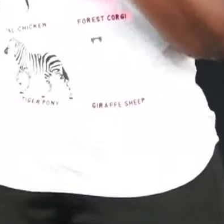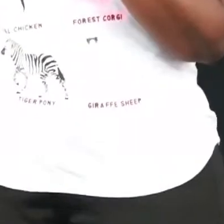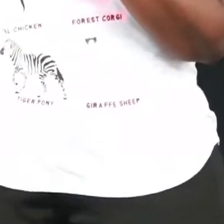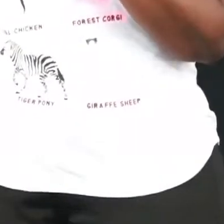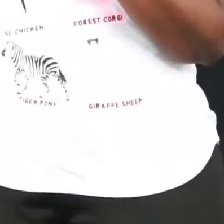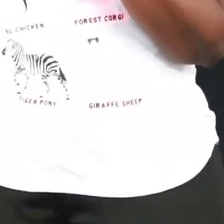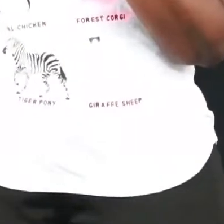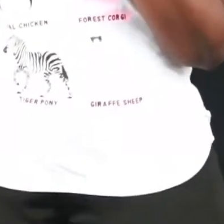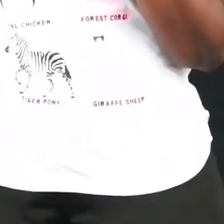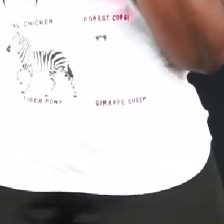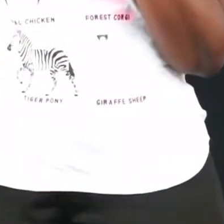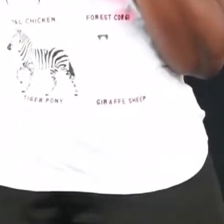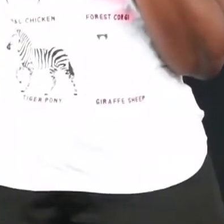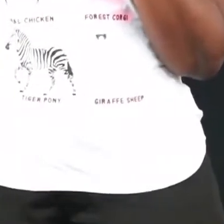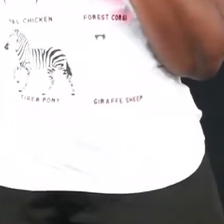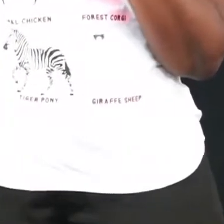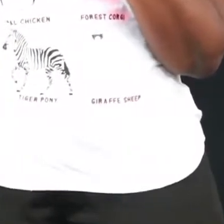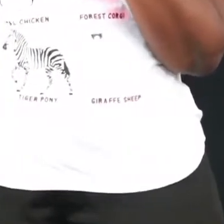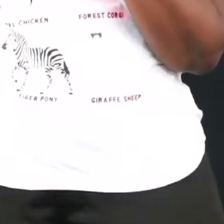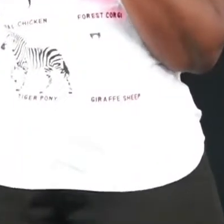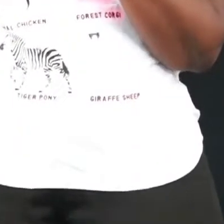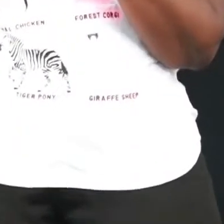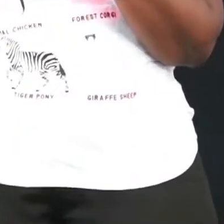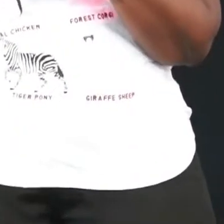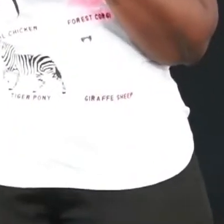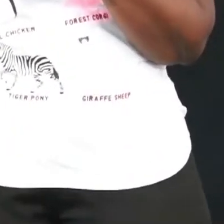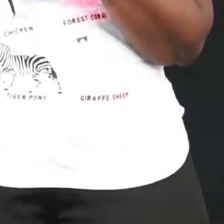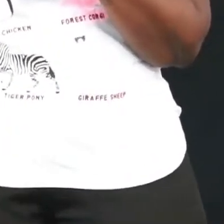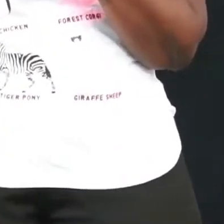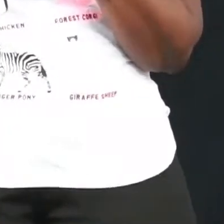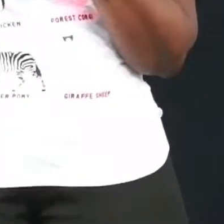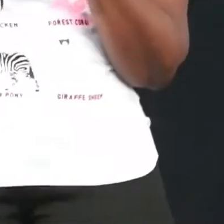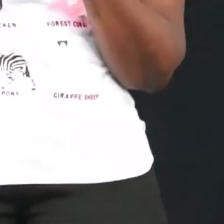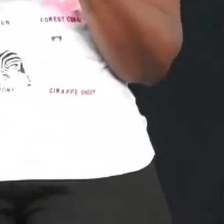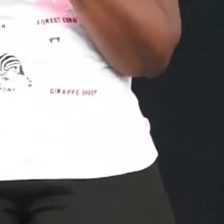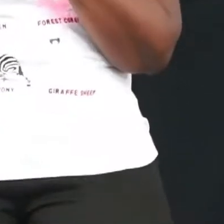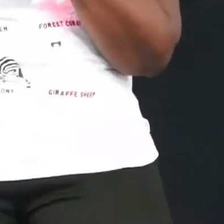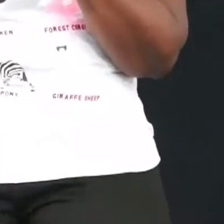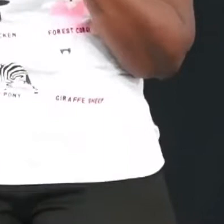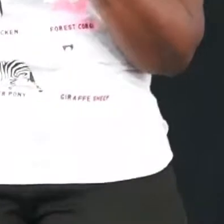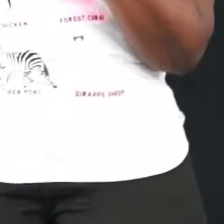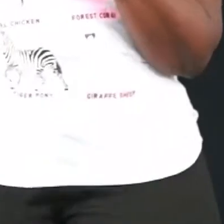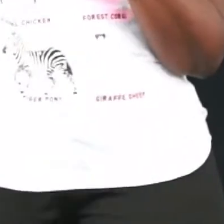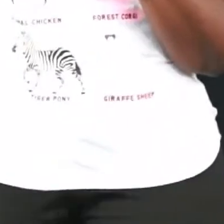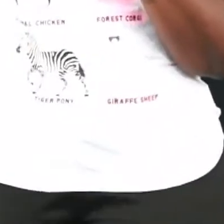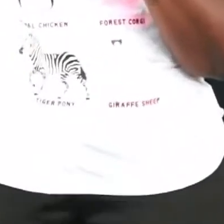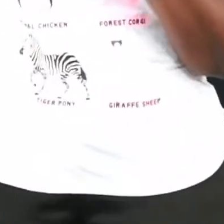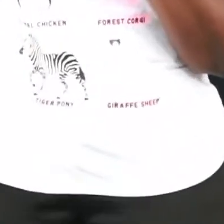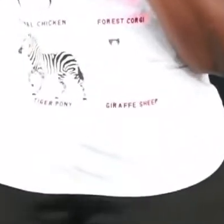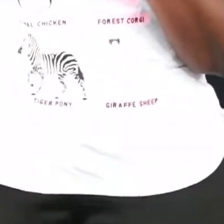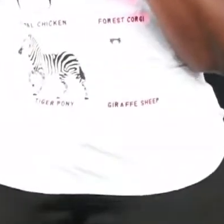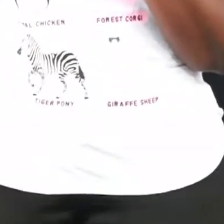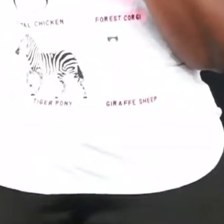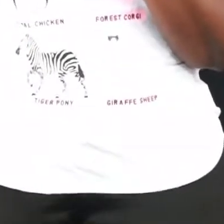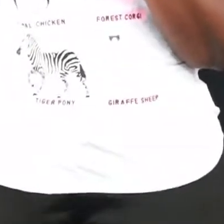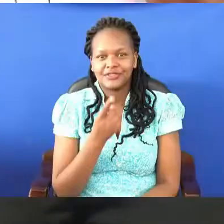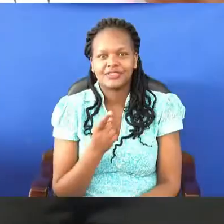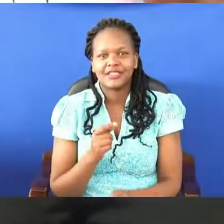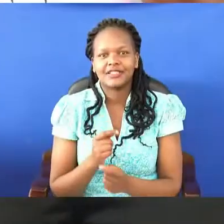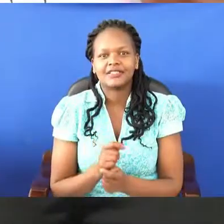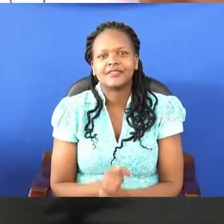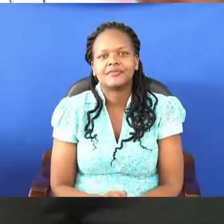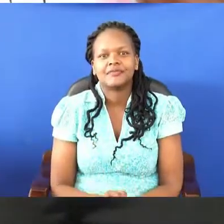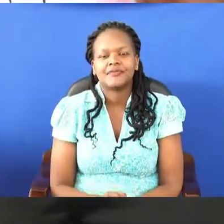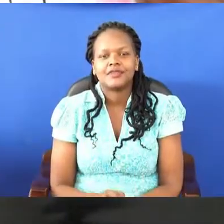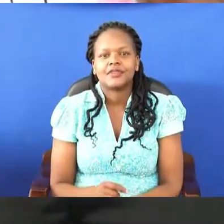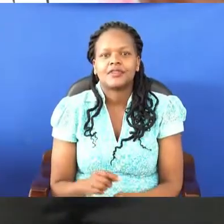thank Teacher Felix for giving us a wonderful story about friends. Isn't that right? So I'm going to tell us